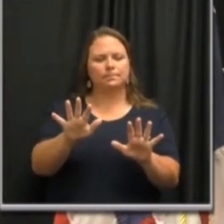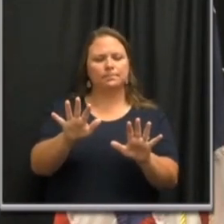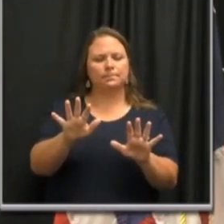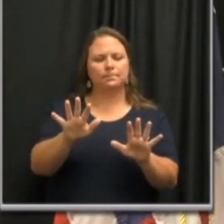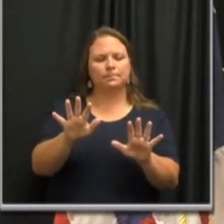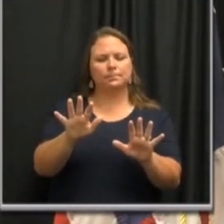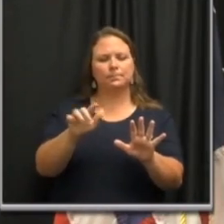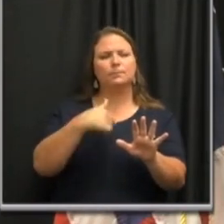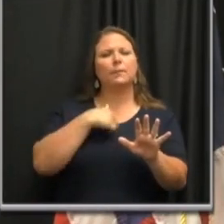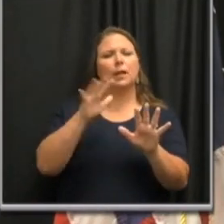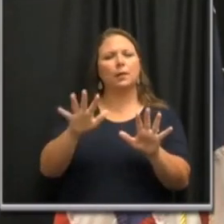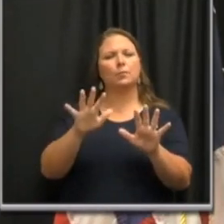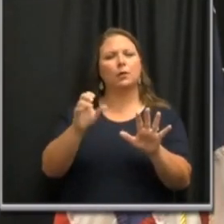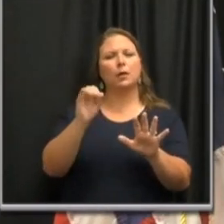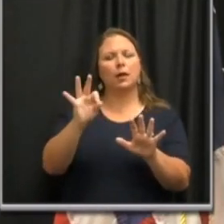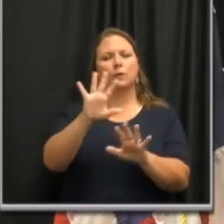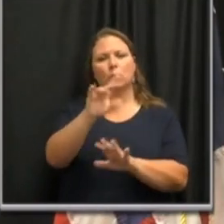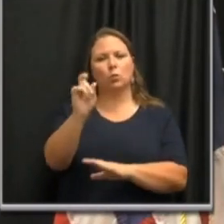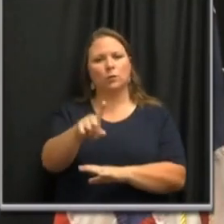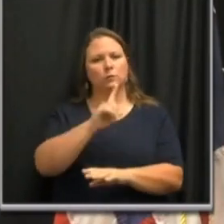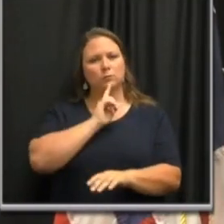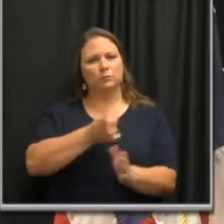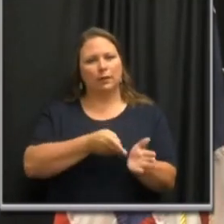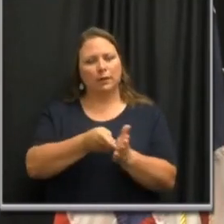I pushed back on the premise of your question, frankly.